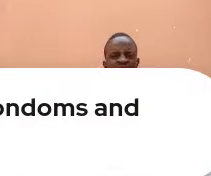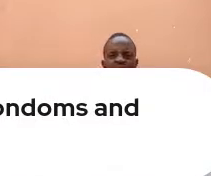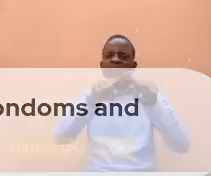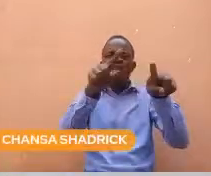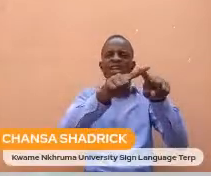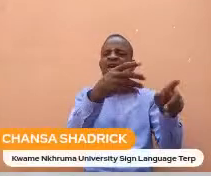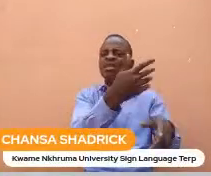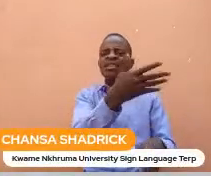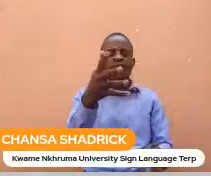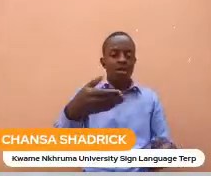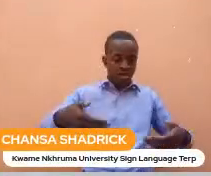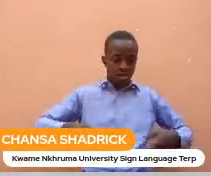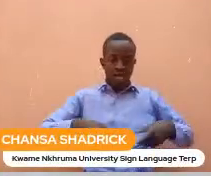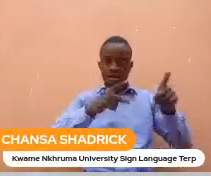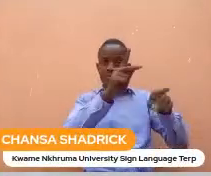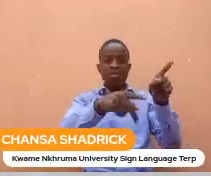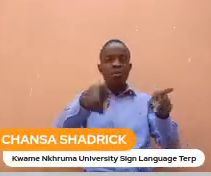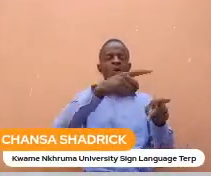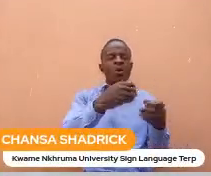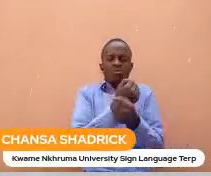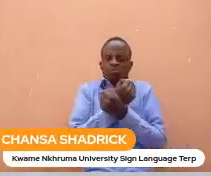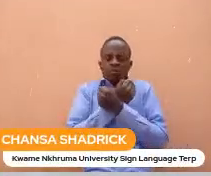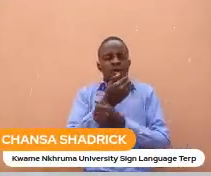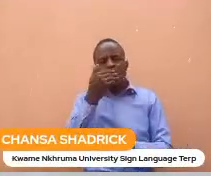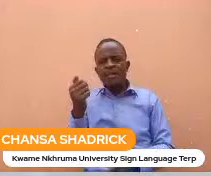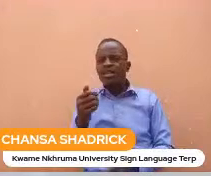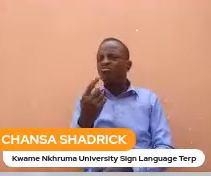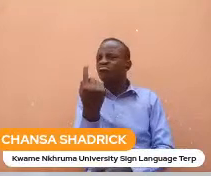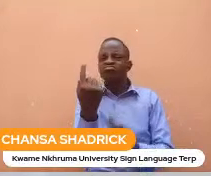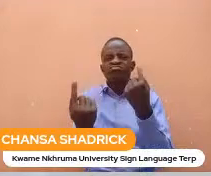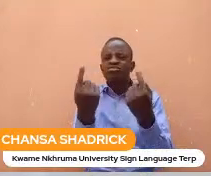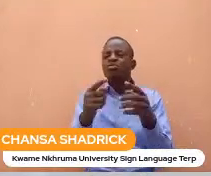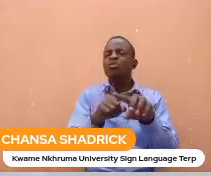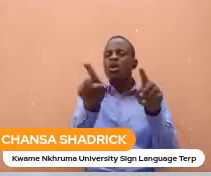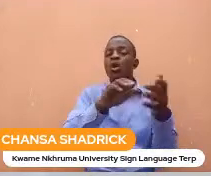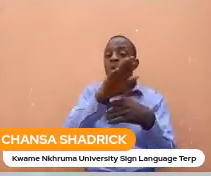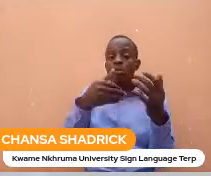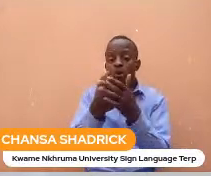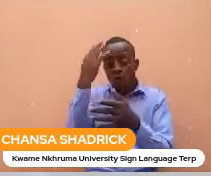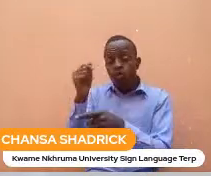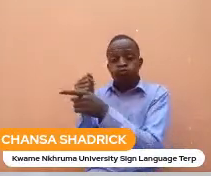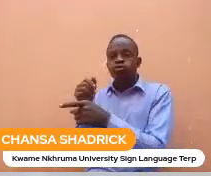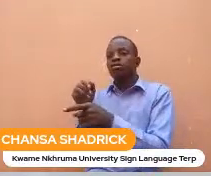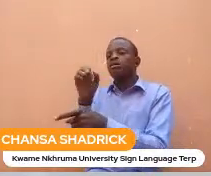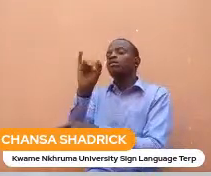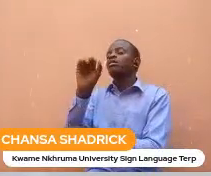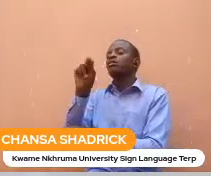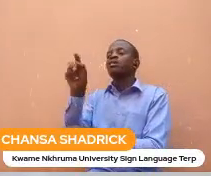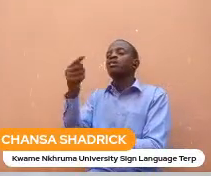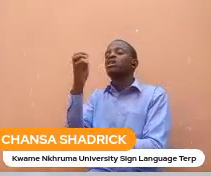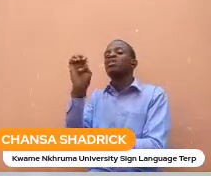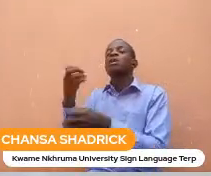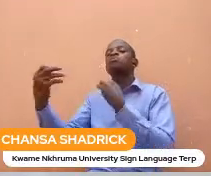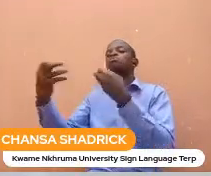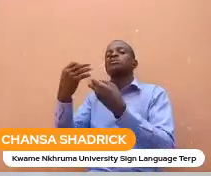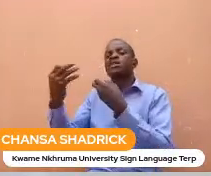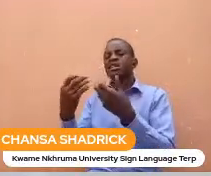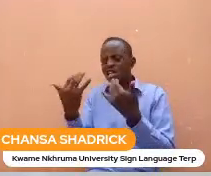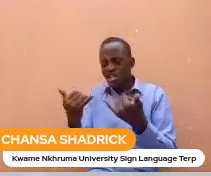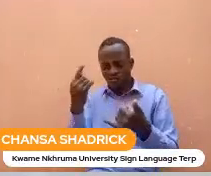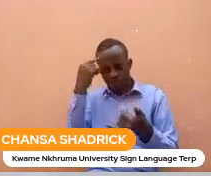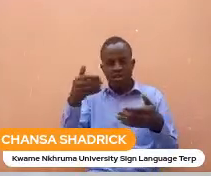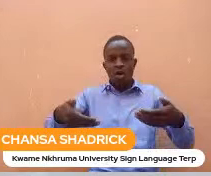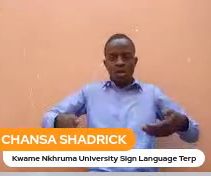young person should go for? Because India has given us all the options, the long term and the short term. So I'm thinking about this young person who's trying